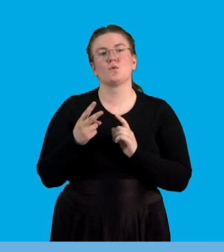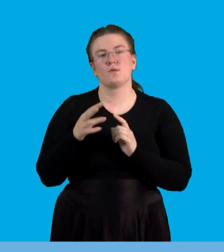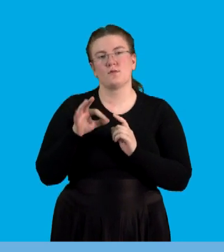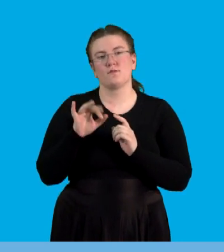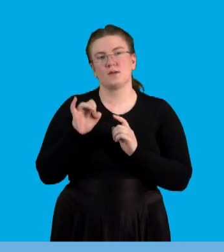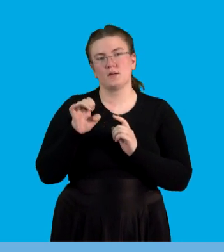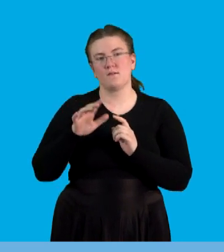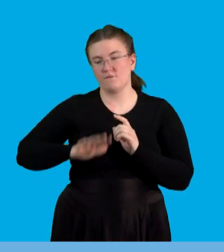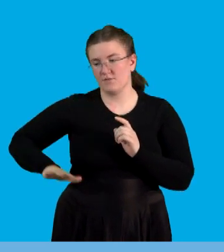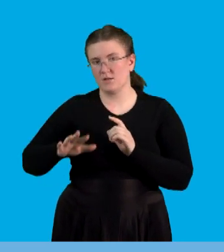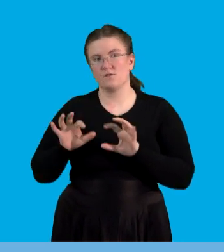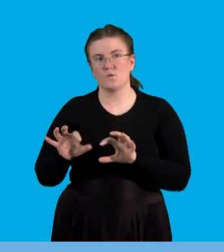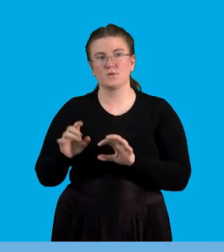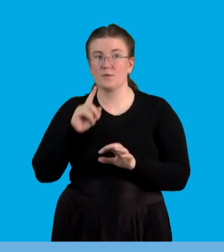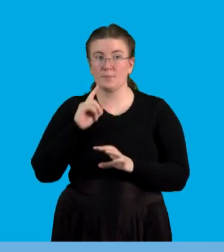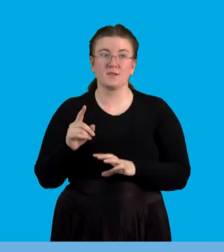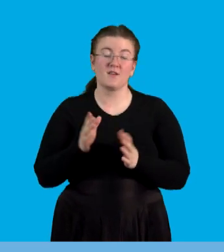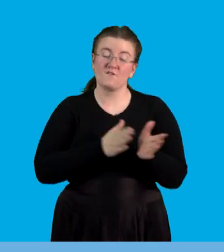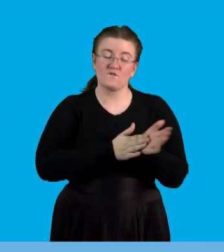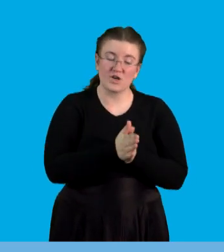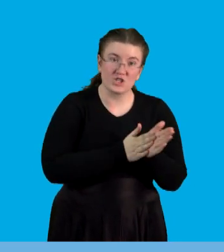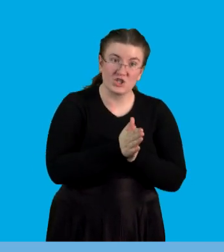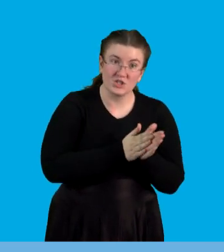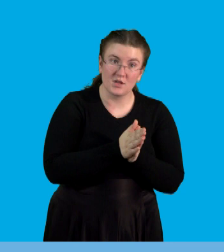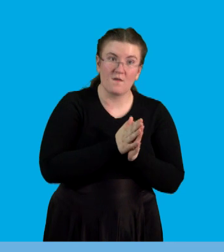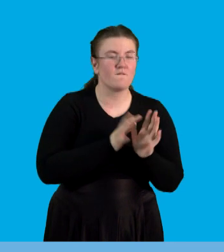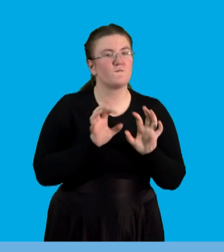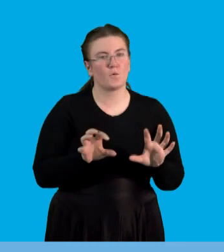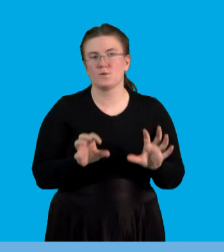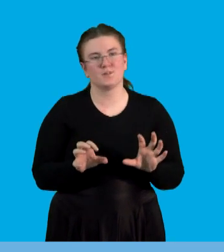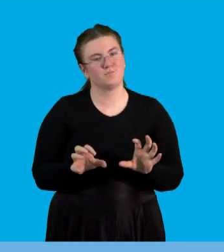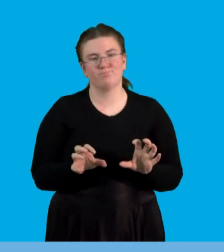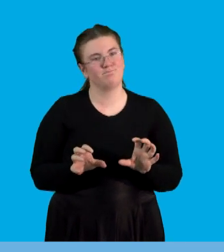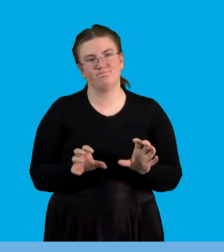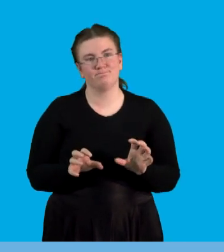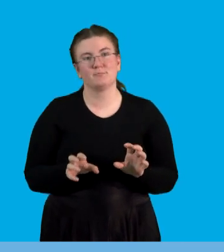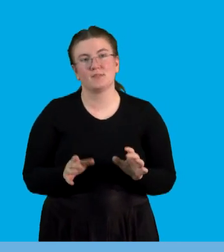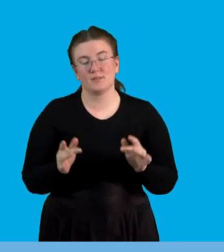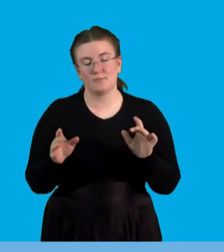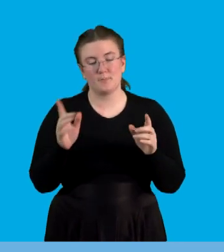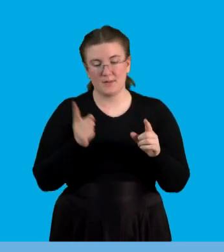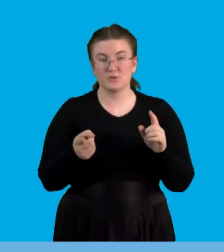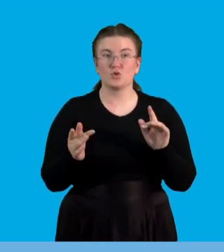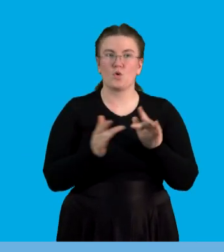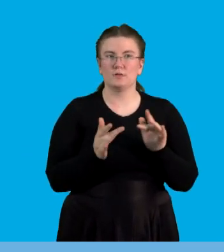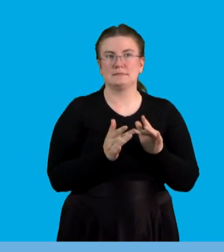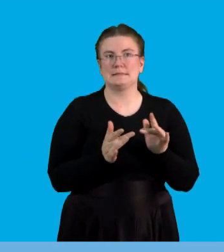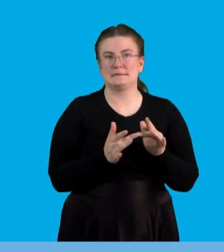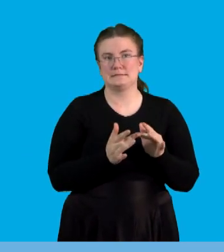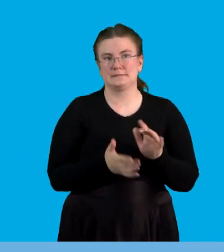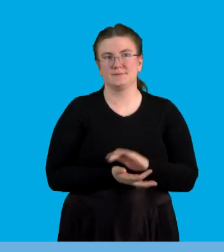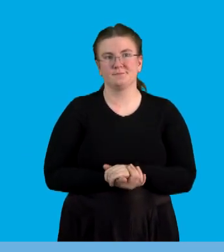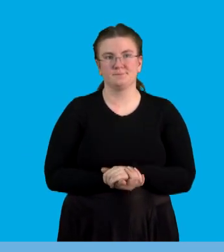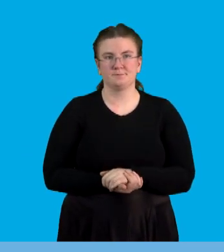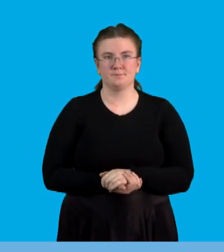also a field force. But a frictional force, it is that force that is acting between 2 objects that are